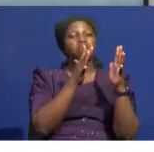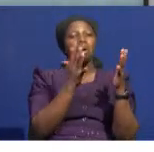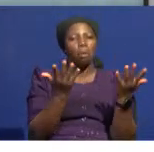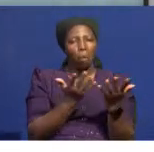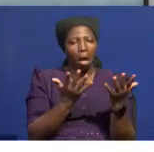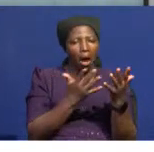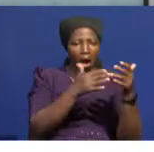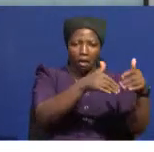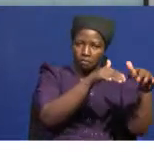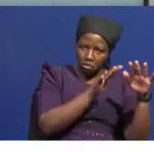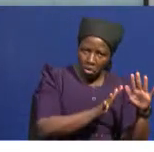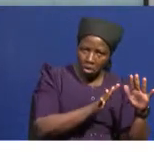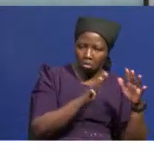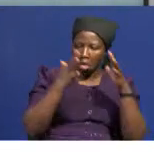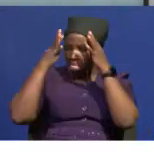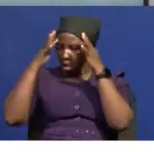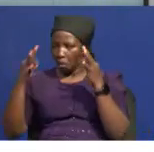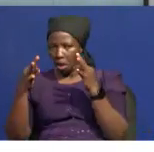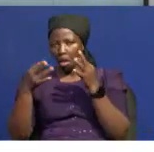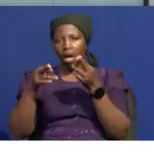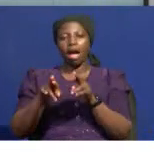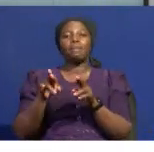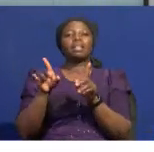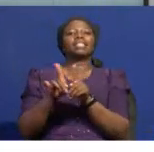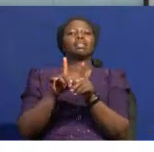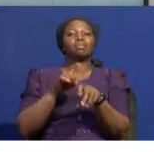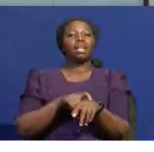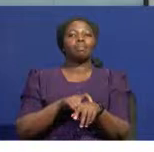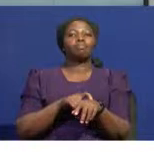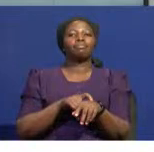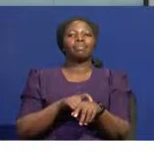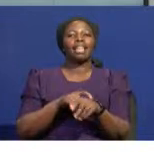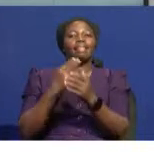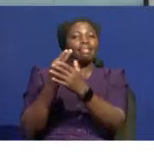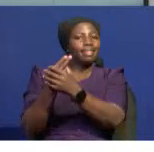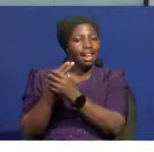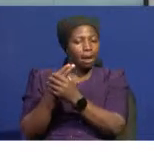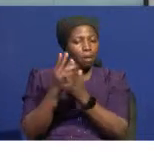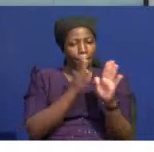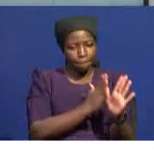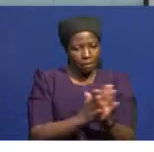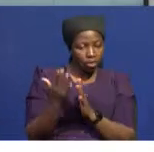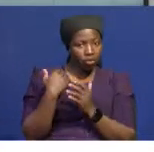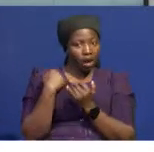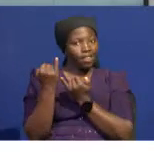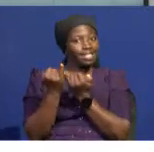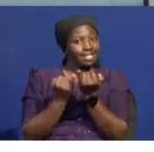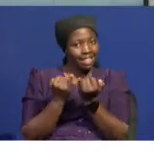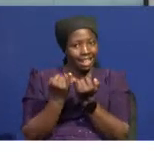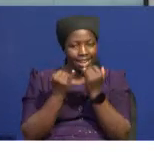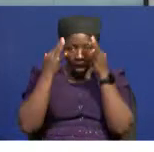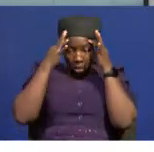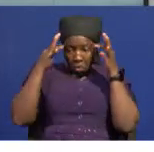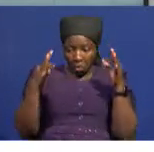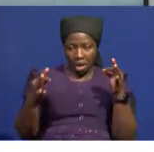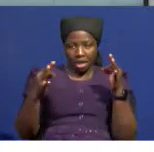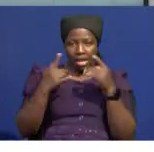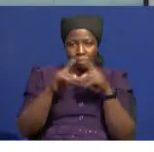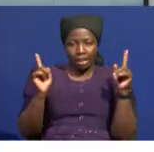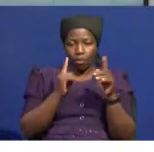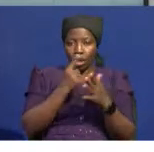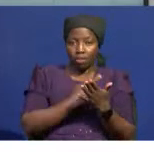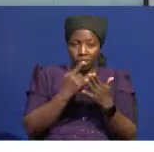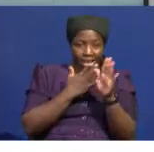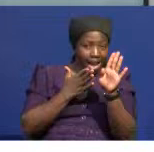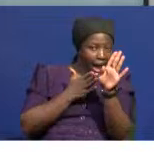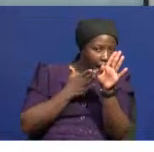were held simultaneously. The couple had planned to have their wedding this Saturday. The death of the groom a week ago apparently